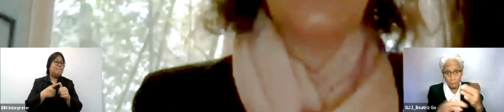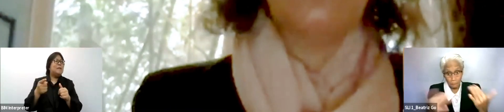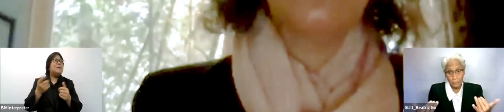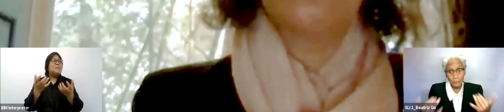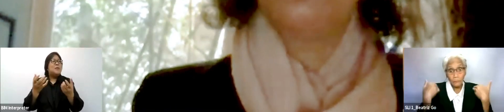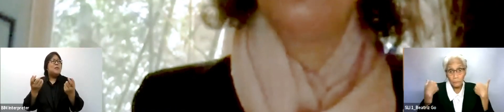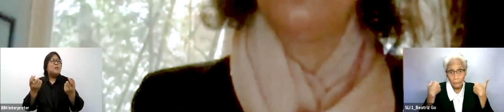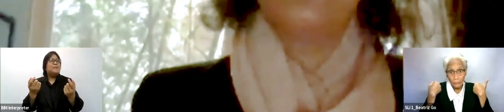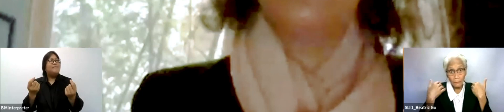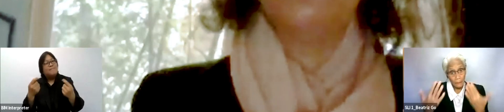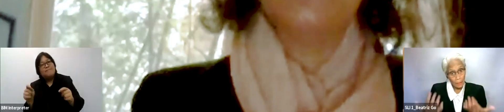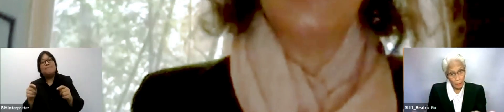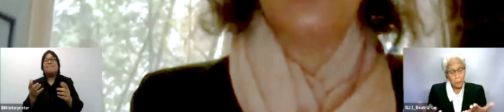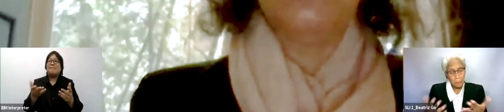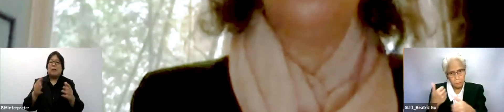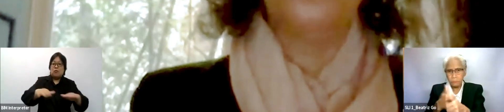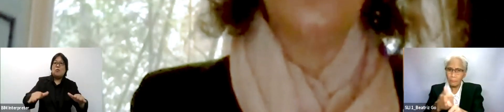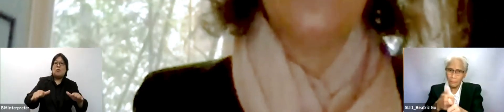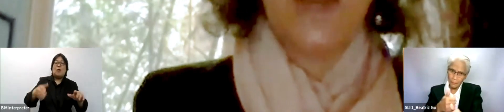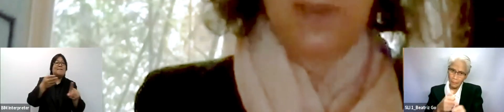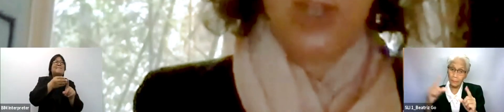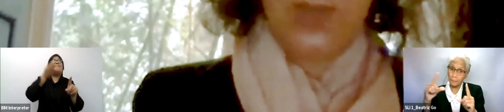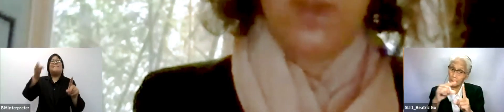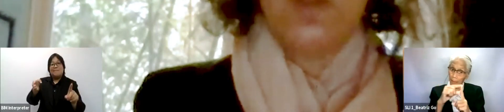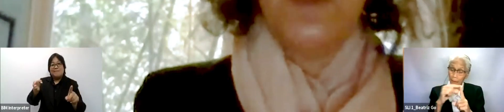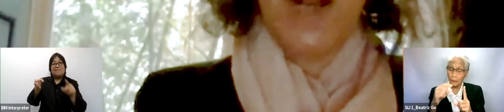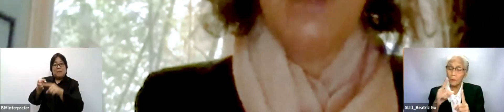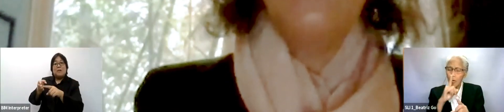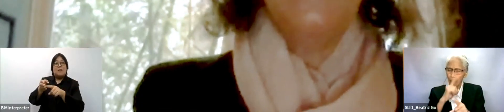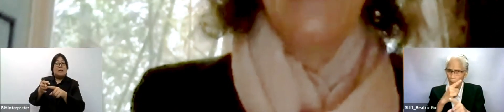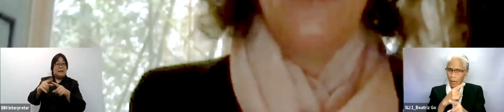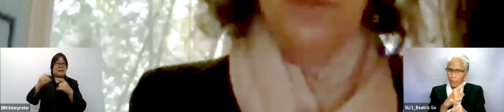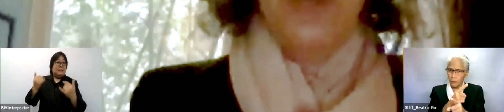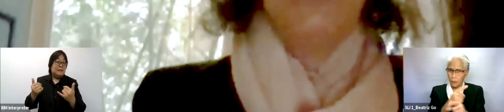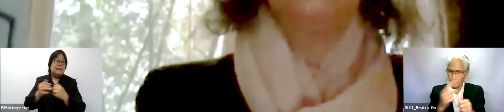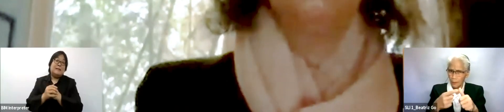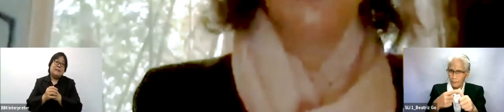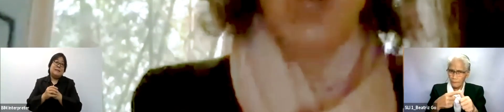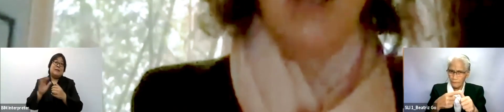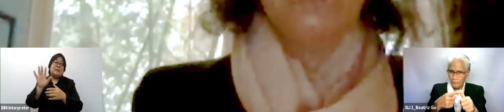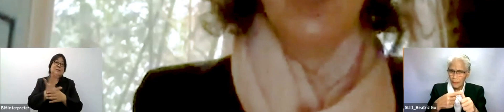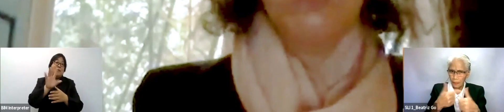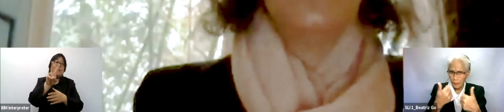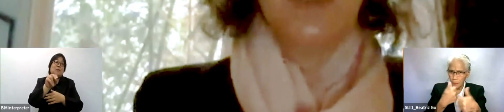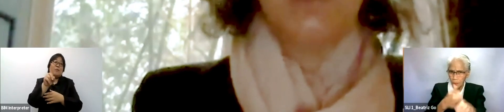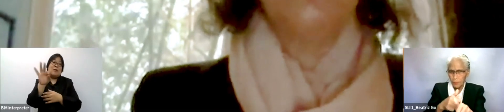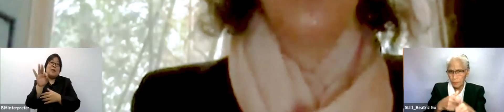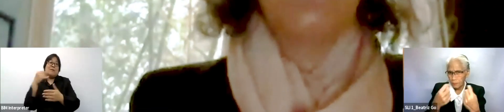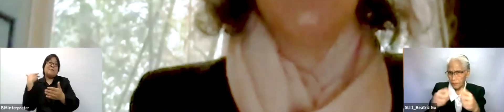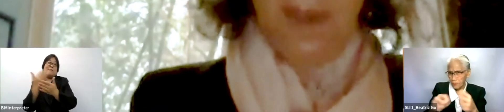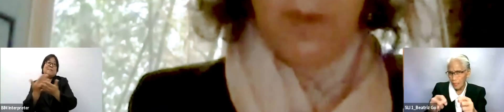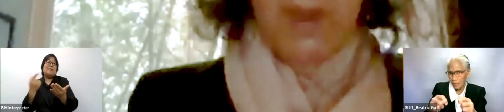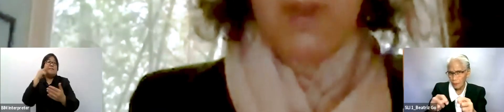that since December 2017, actually 3,000 children so far have availed child and gender